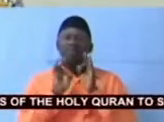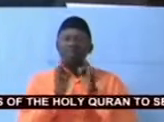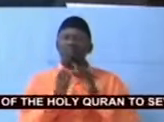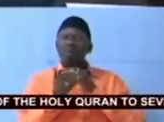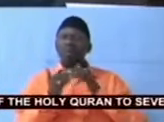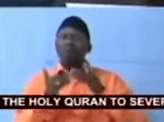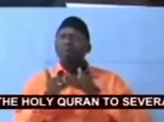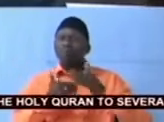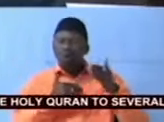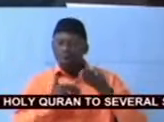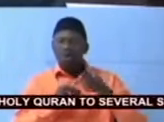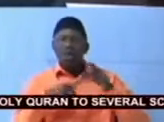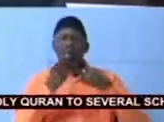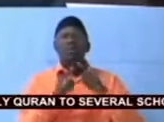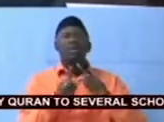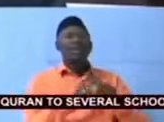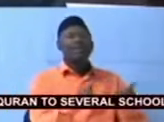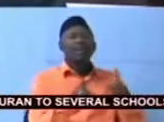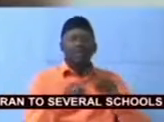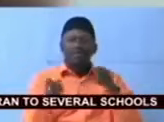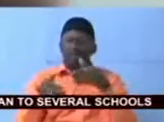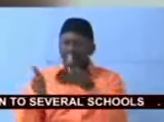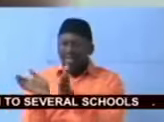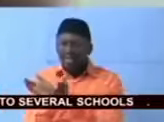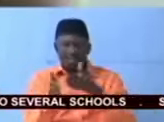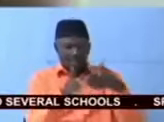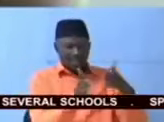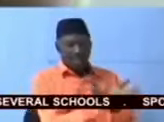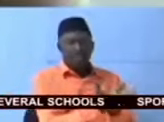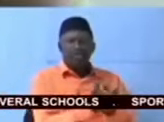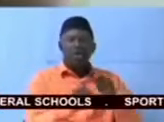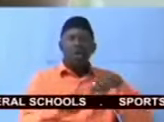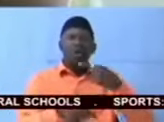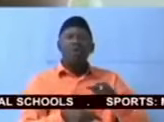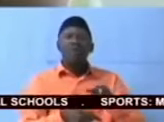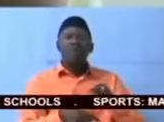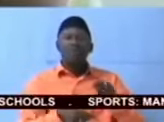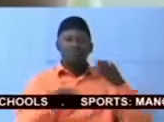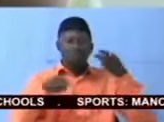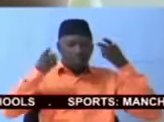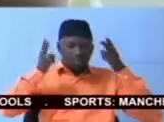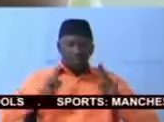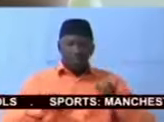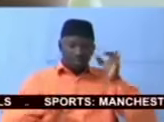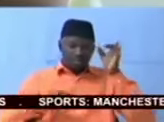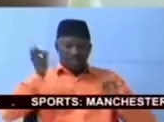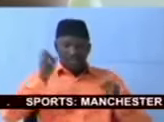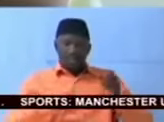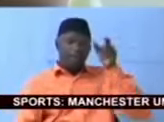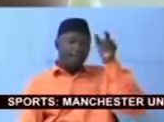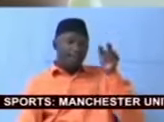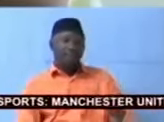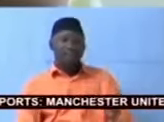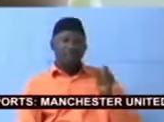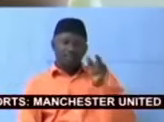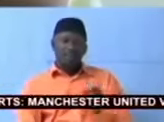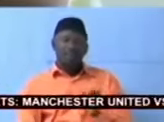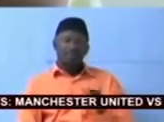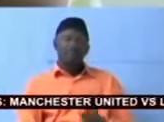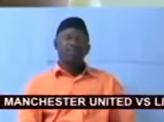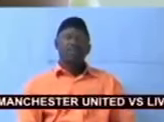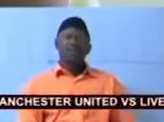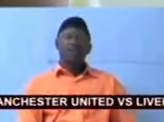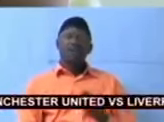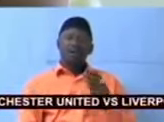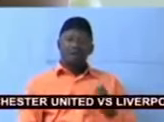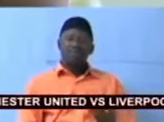the different classes of magistrates? Dinga muna gina wahal nak commission bi yan fason ak yan fason magistrate ñoo nek